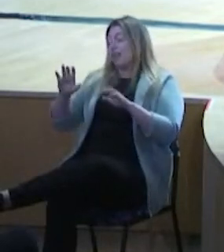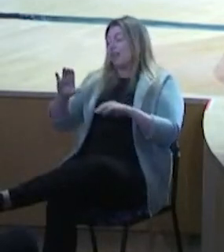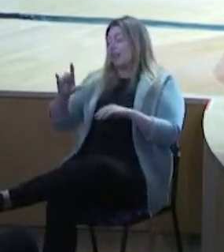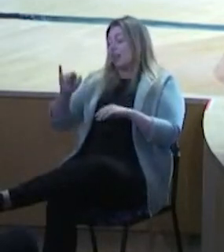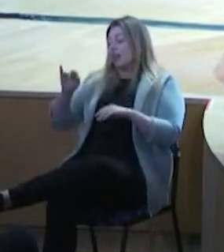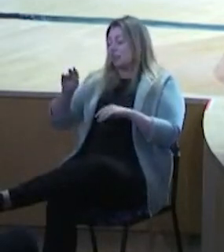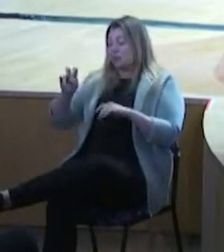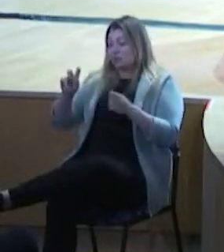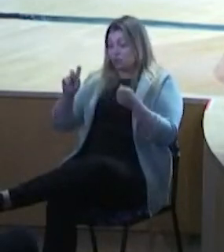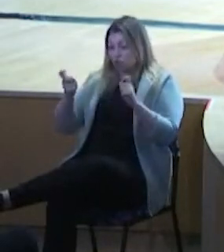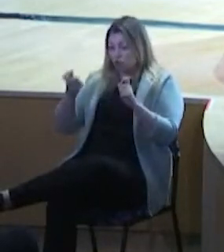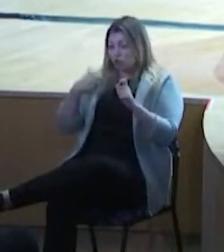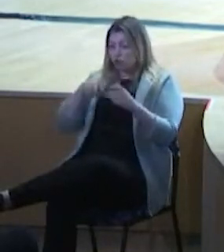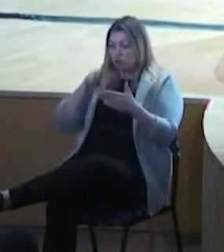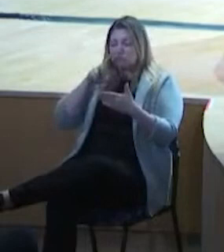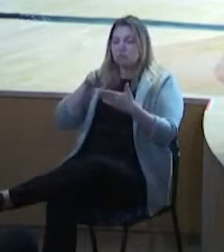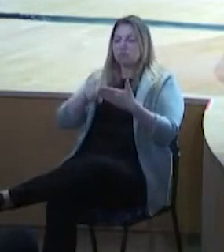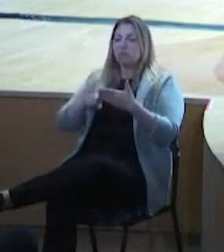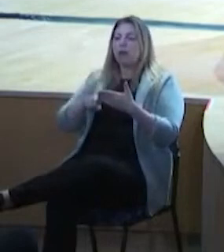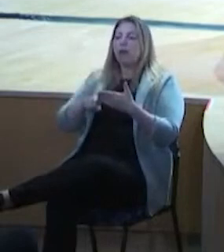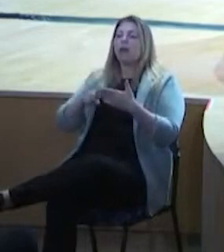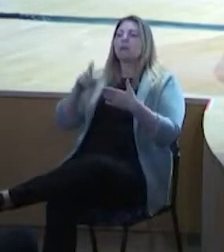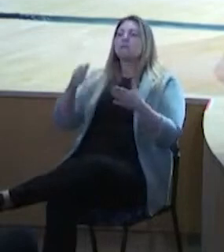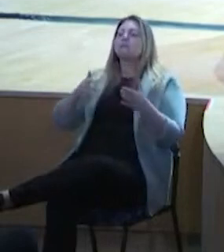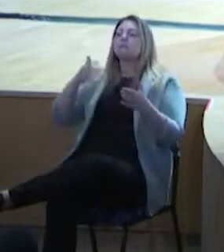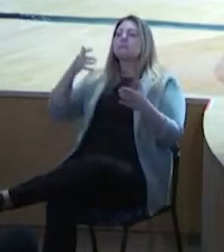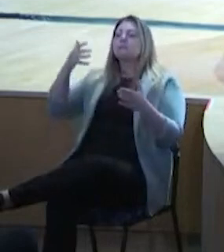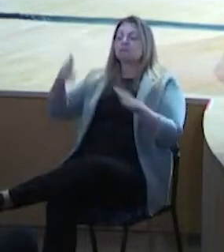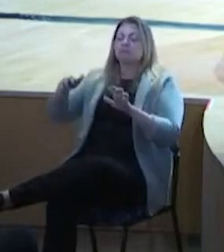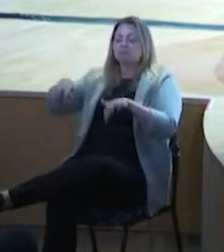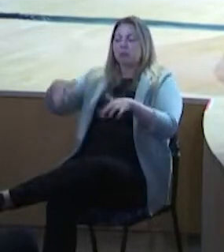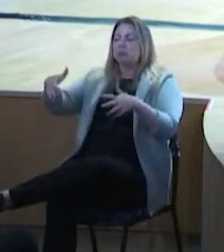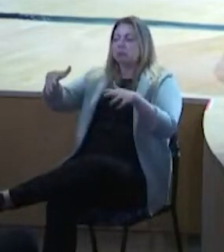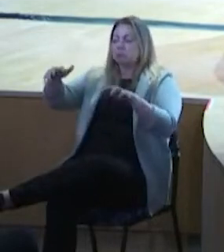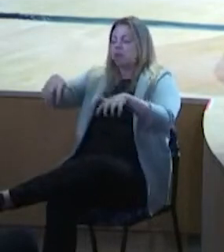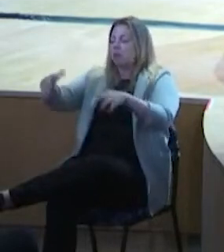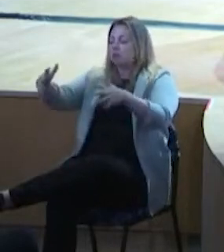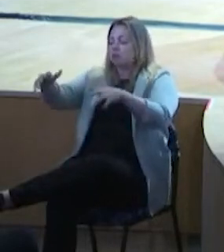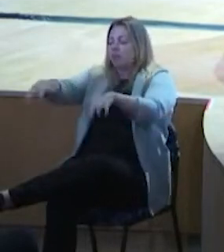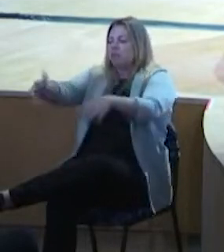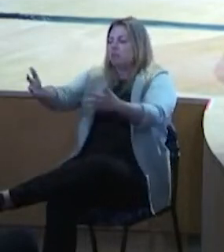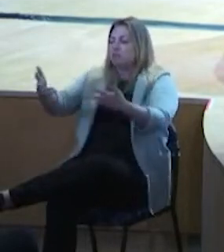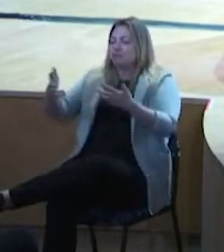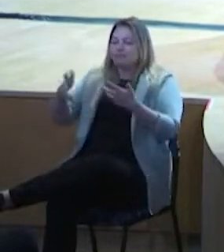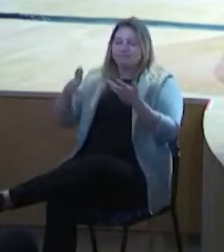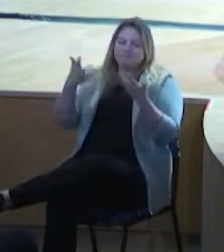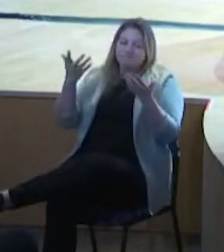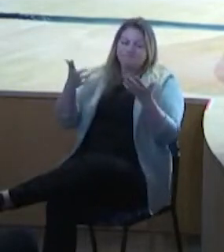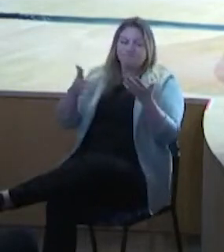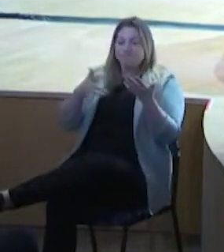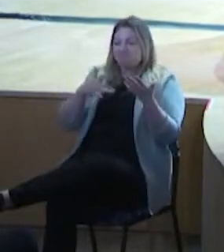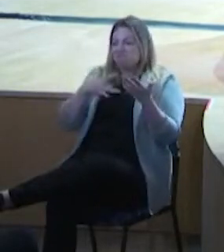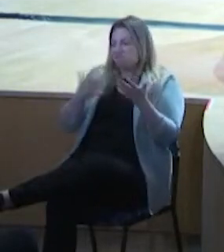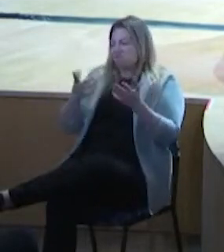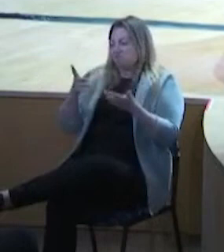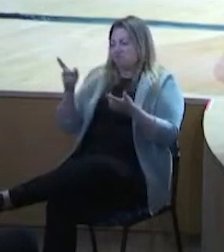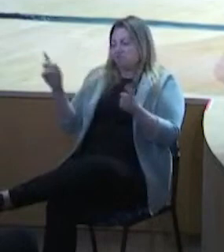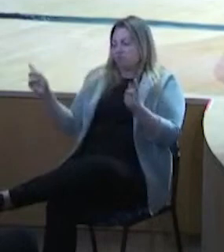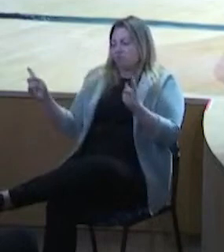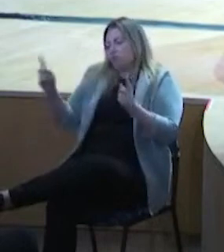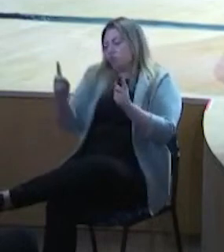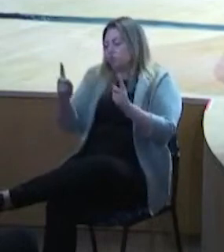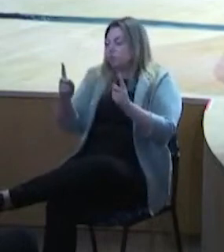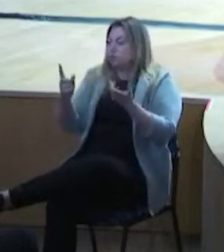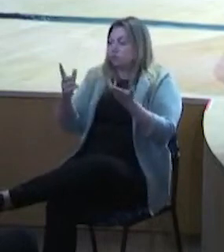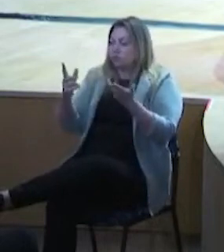we've gotten sporadic amounts of rain. They last not as long as they used to, and